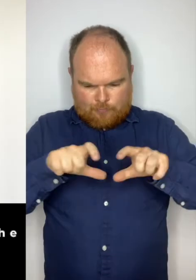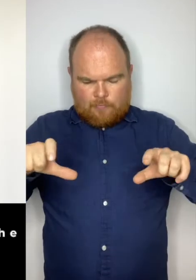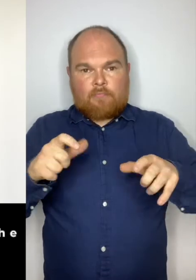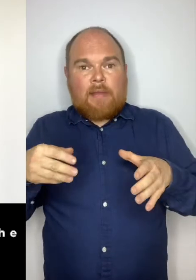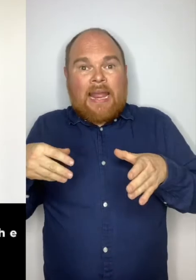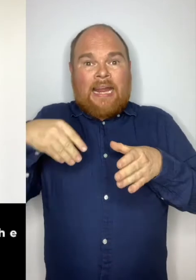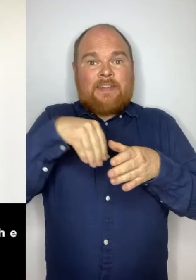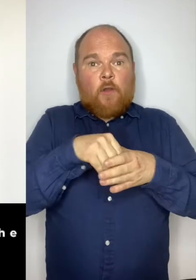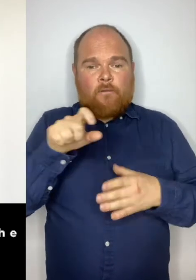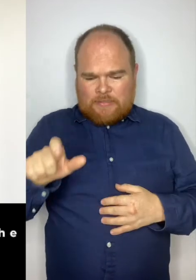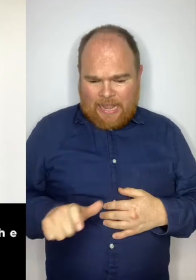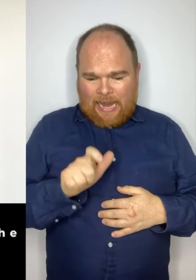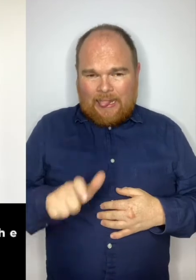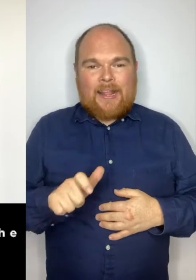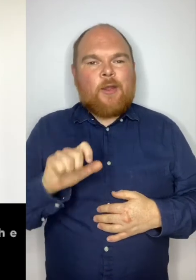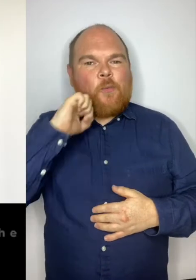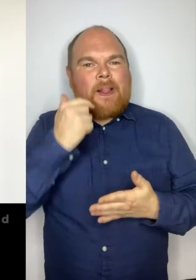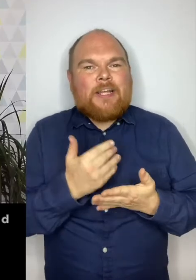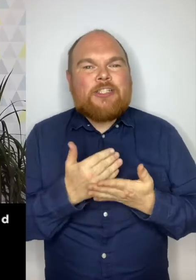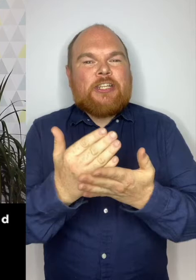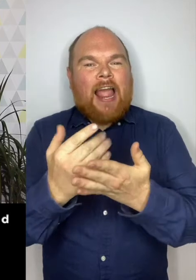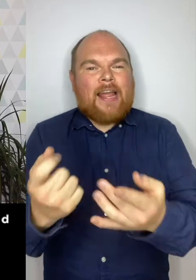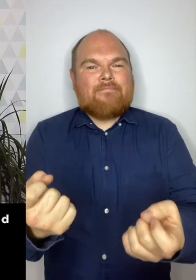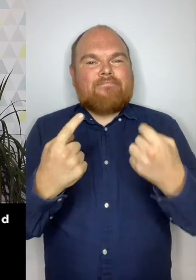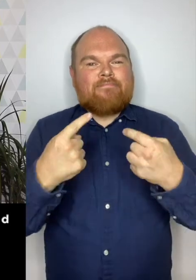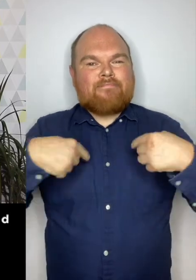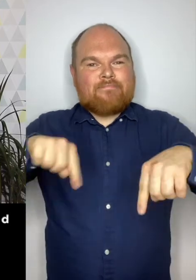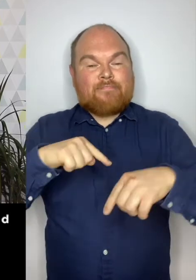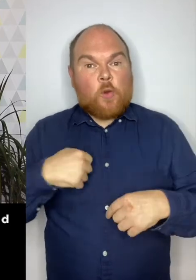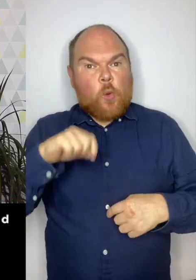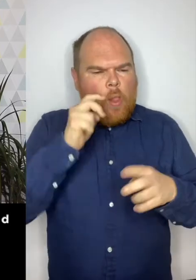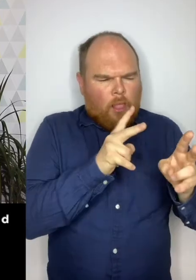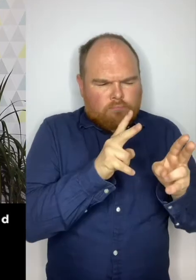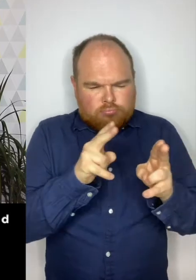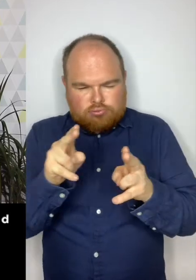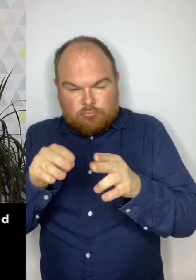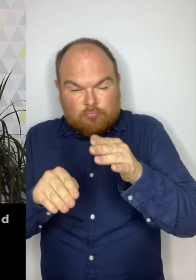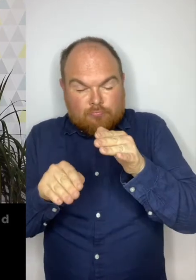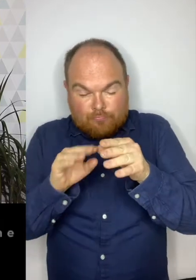us, click the black Get Involved button. All the videos that you send in will be edited